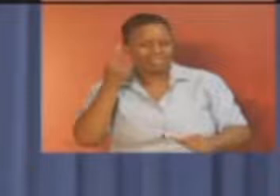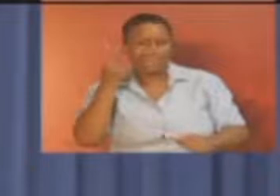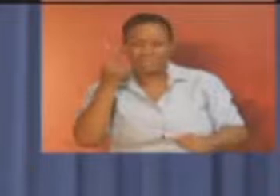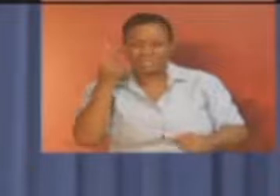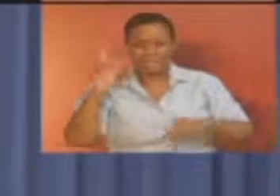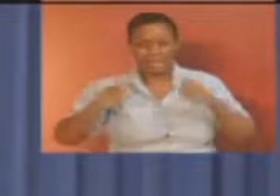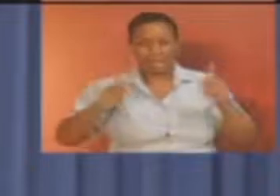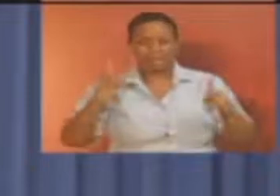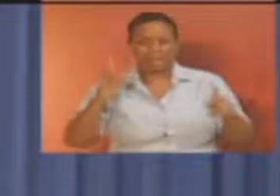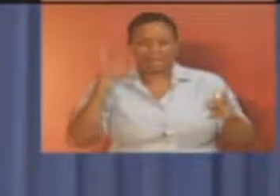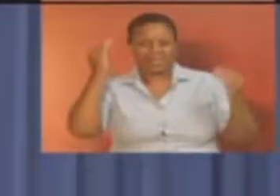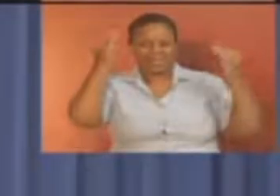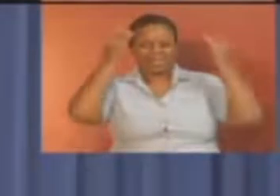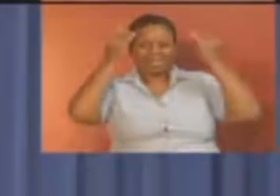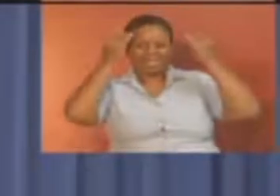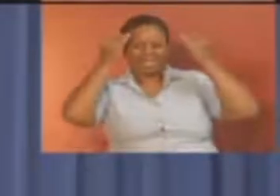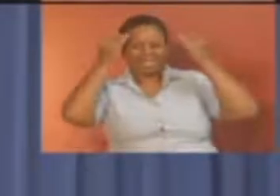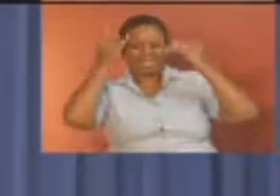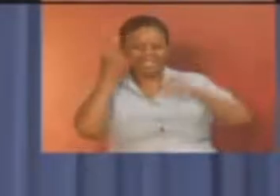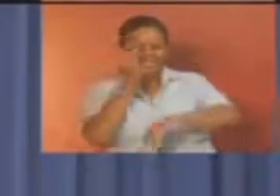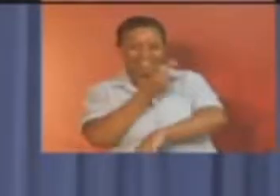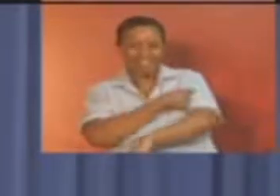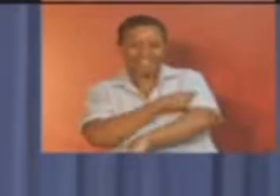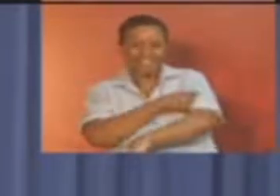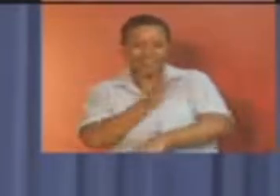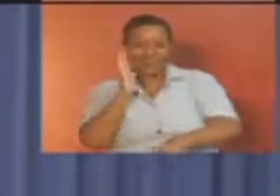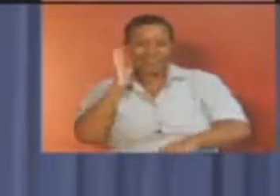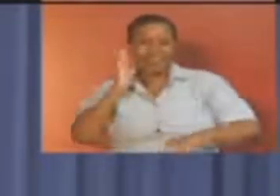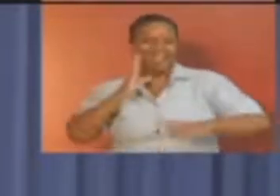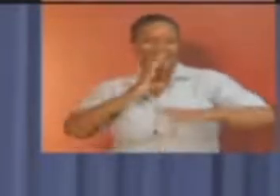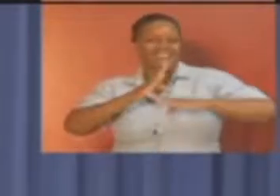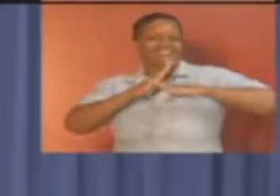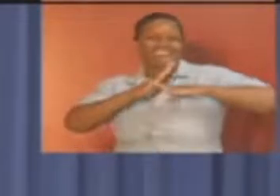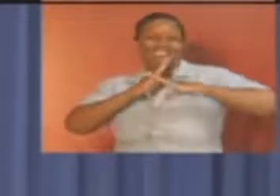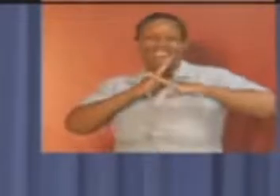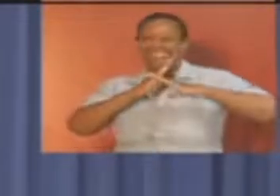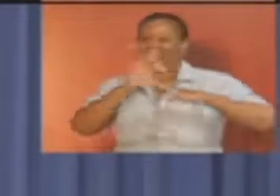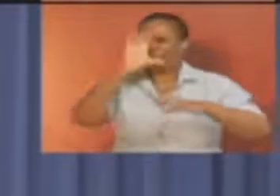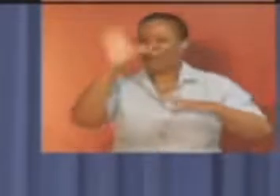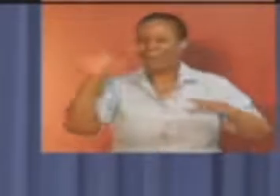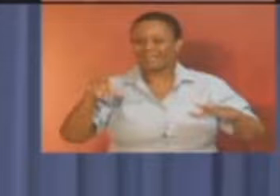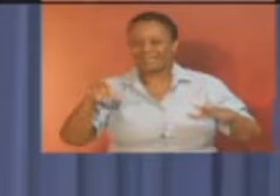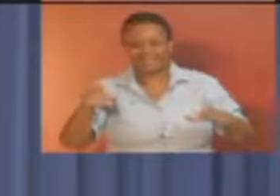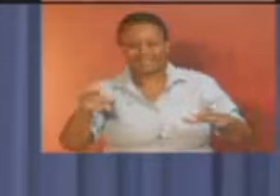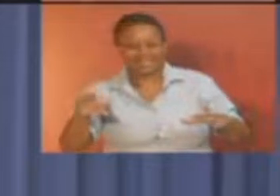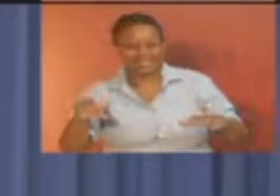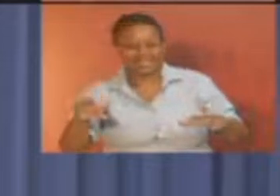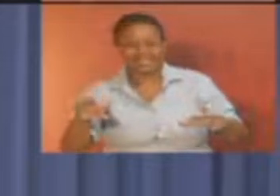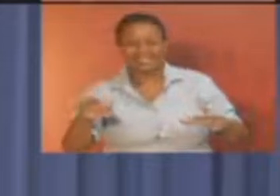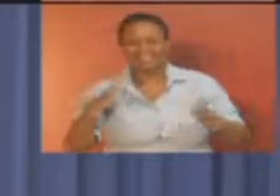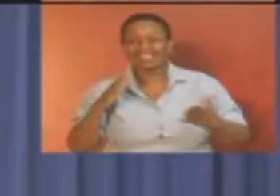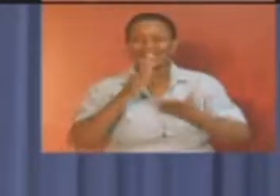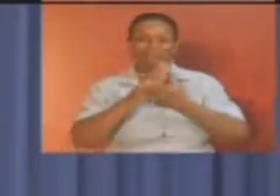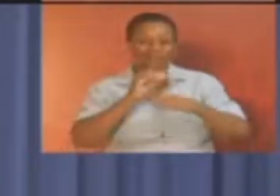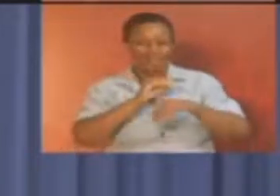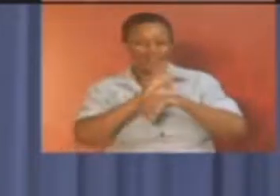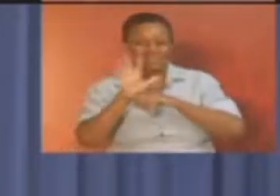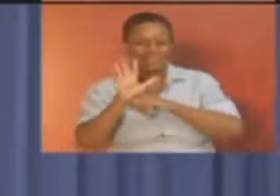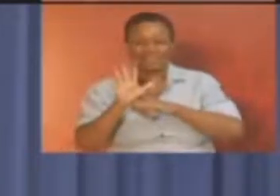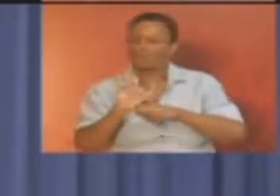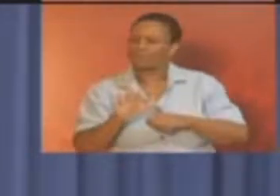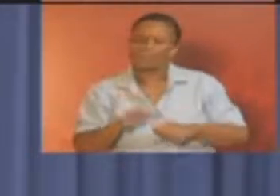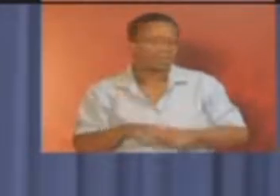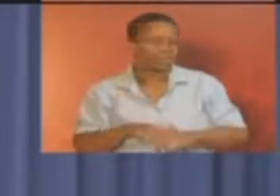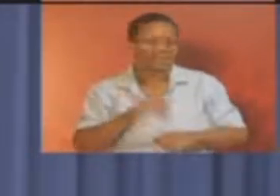that the coming of the vaccines, one, a lot of people refused to accept that vaccines were